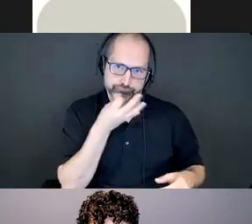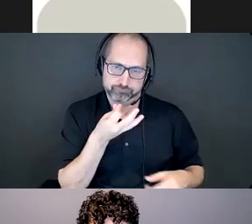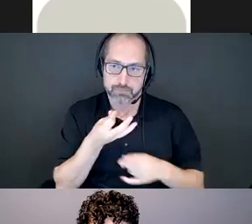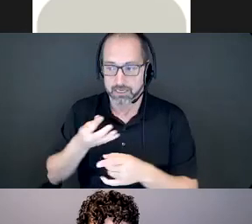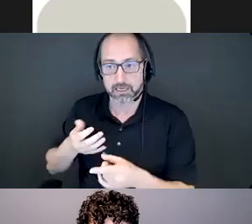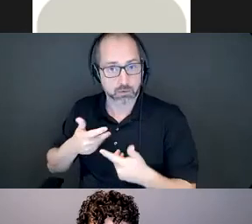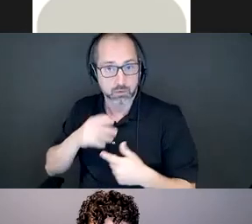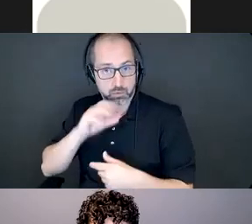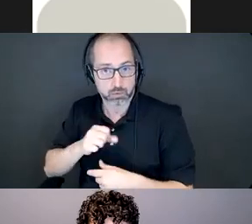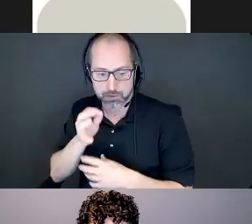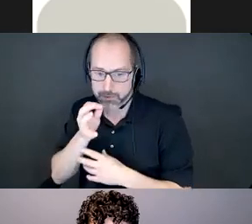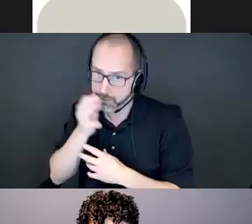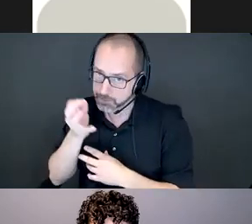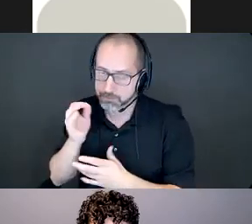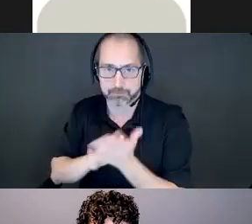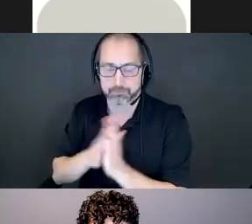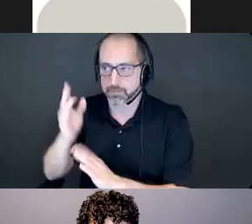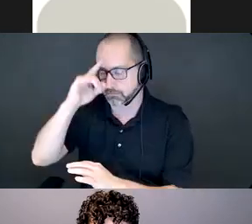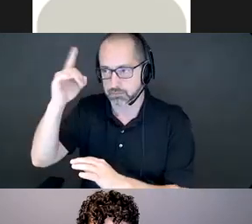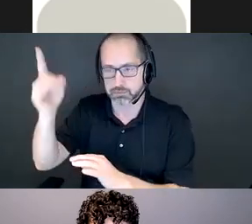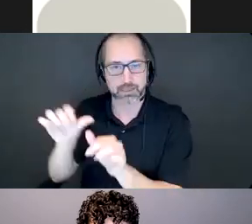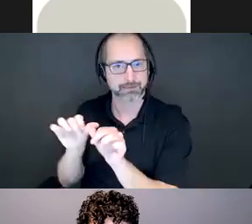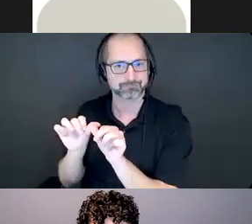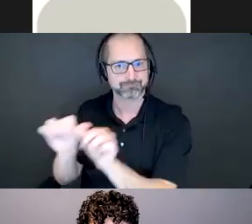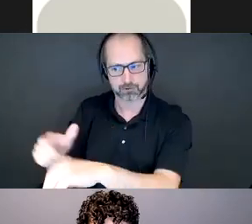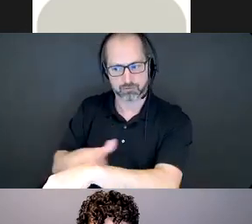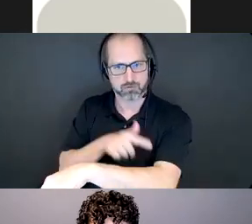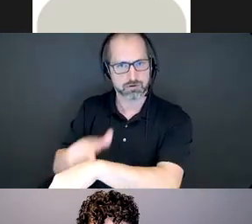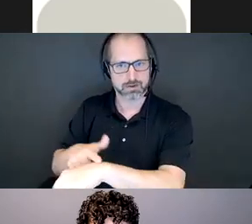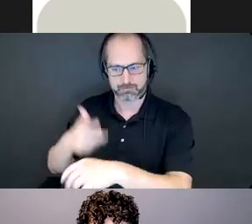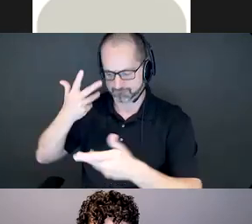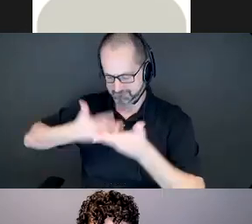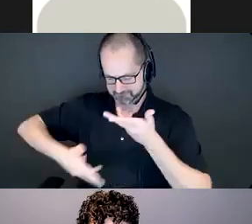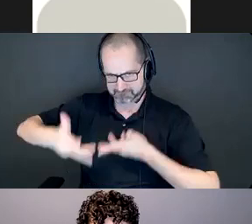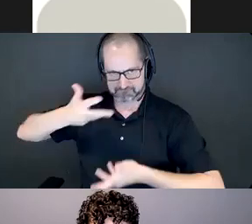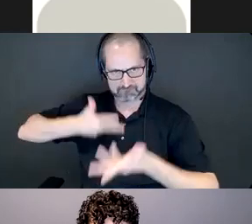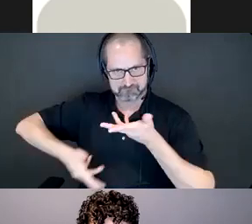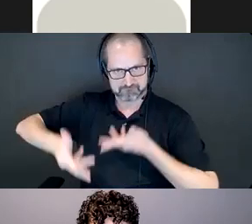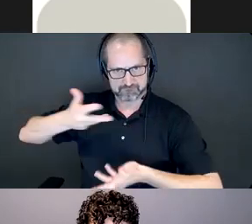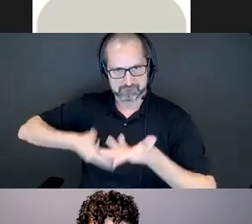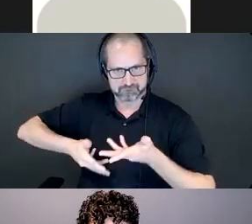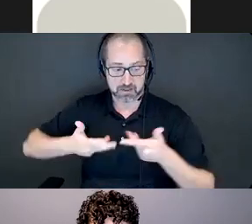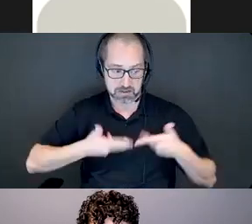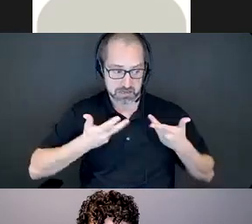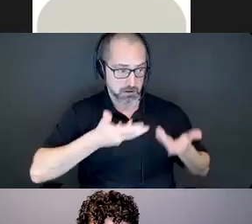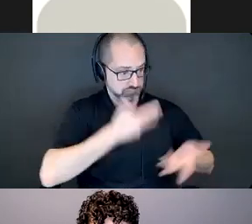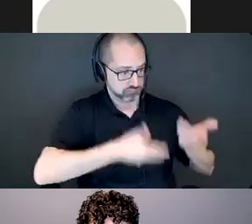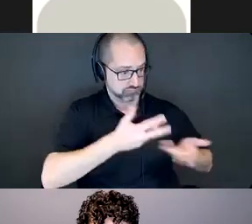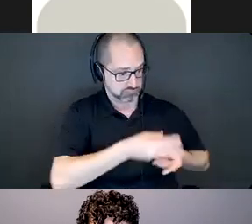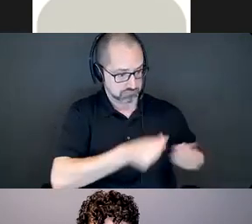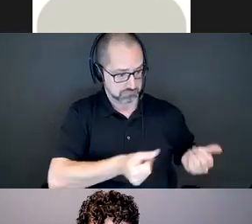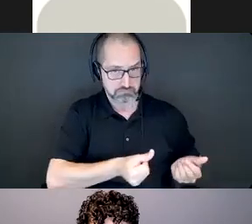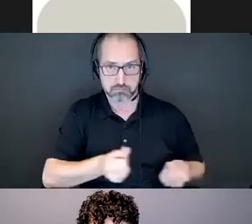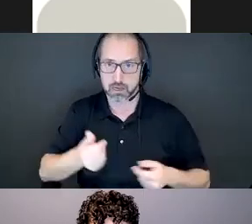takes a longer period of time for that for it to reach the system.